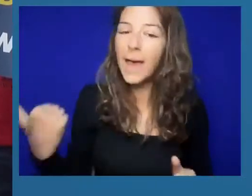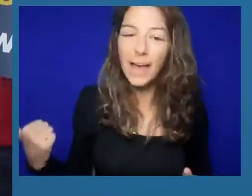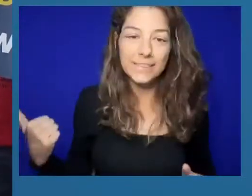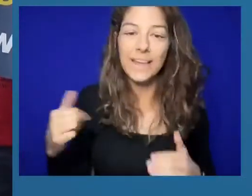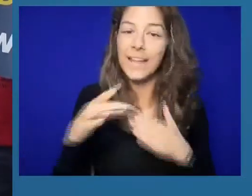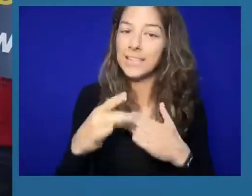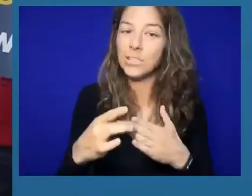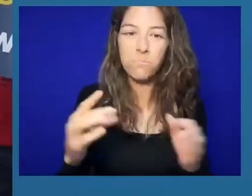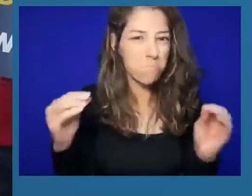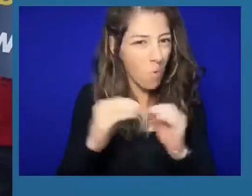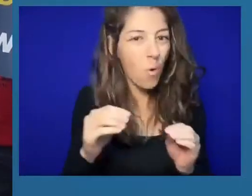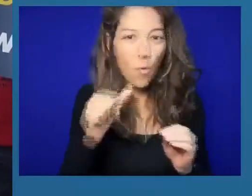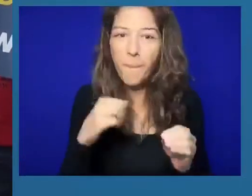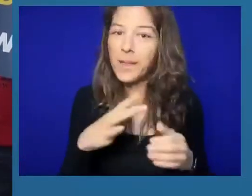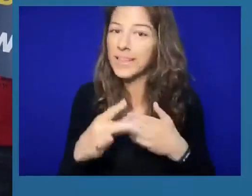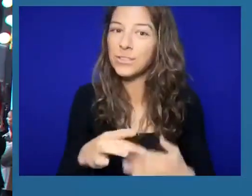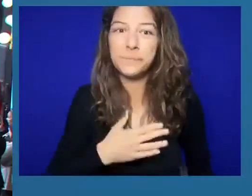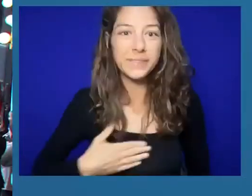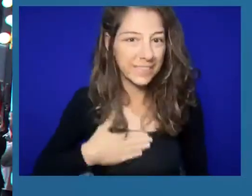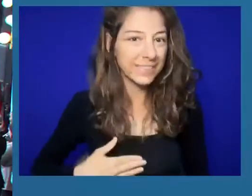in leadership.